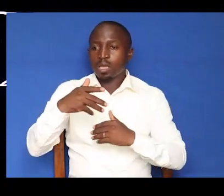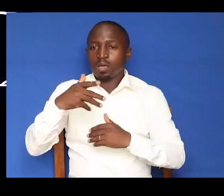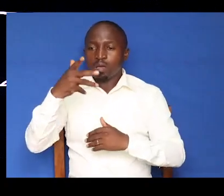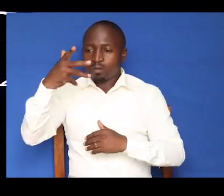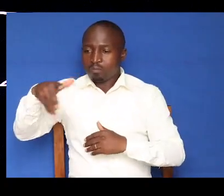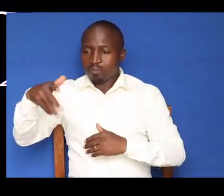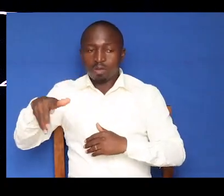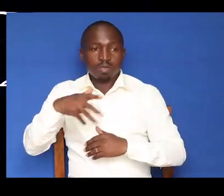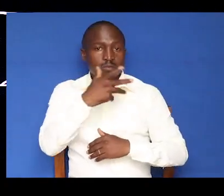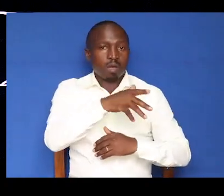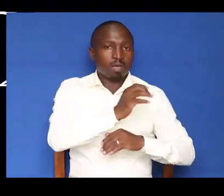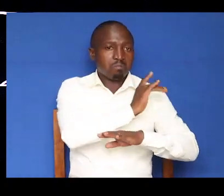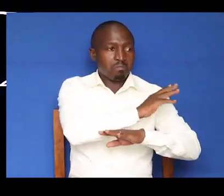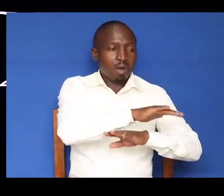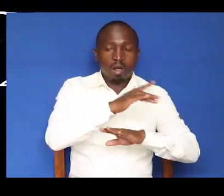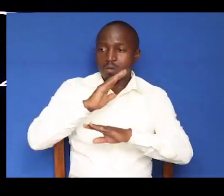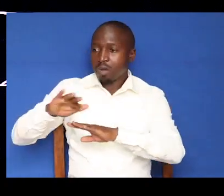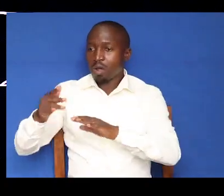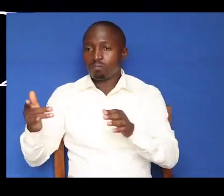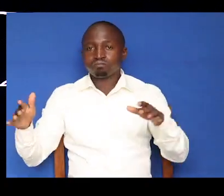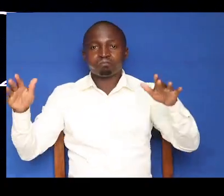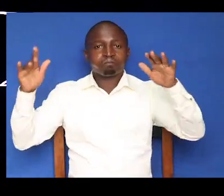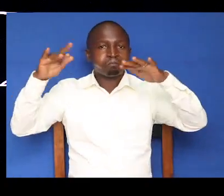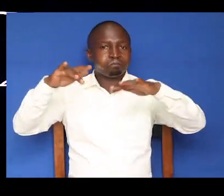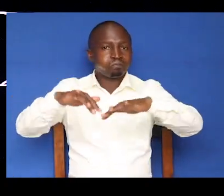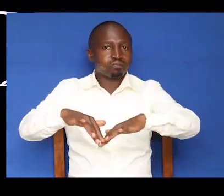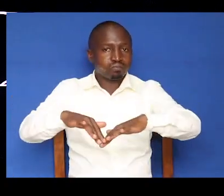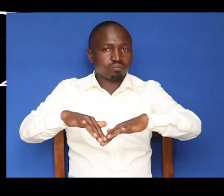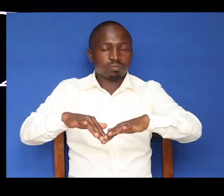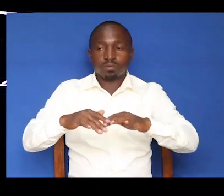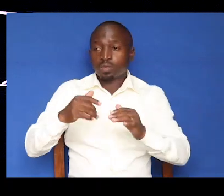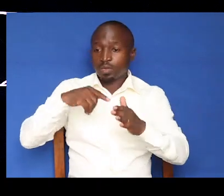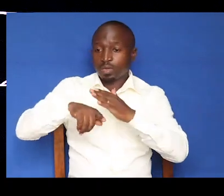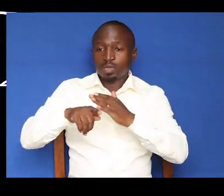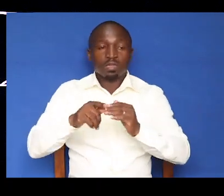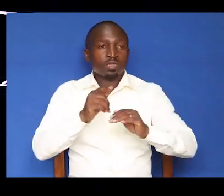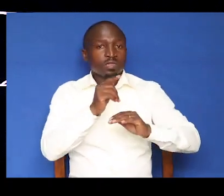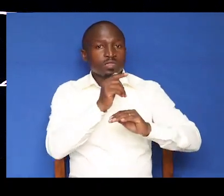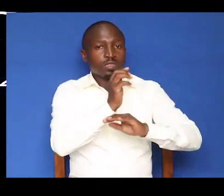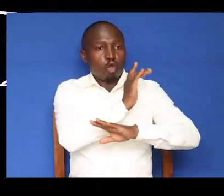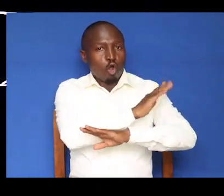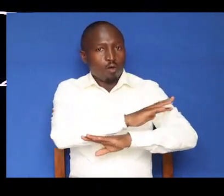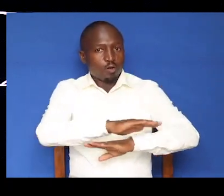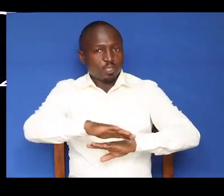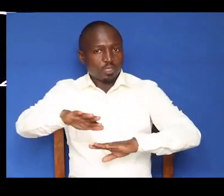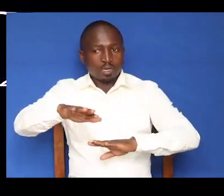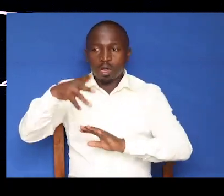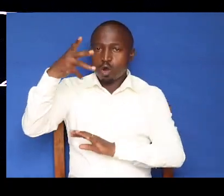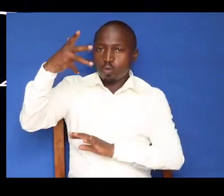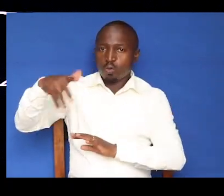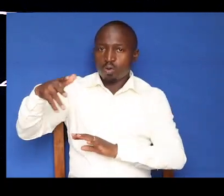water. We have seen in the oceanic basin, water